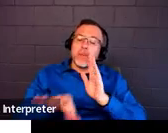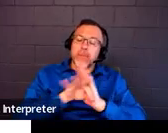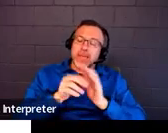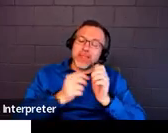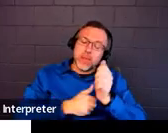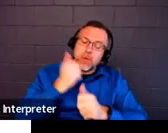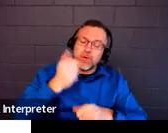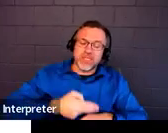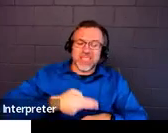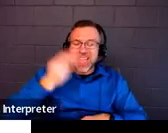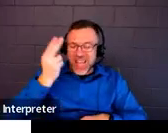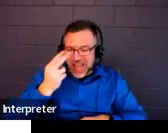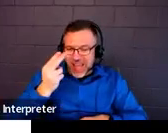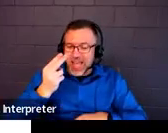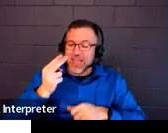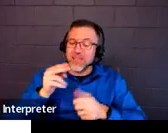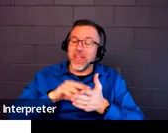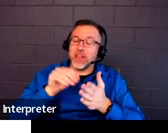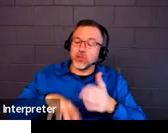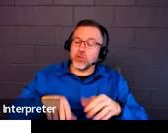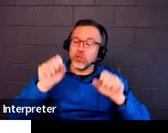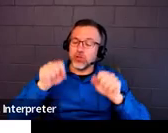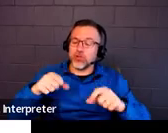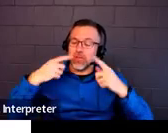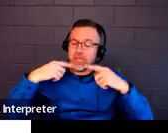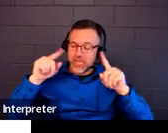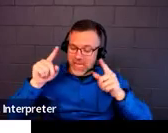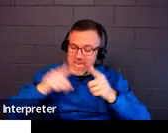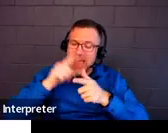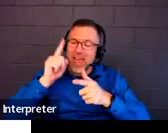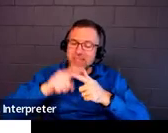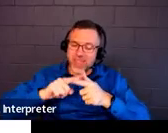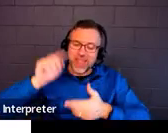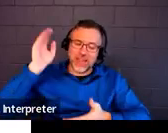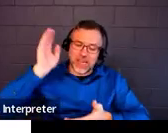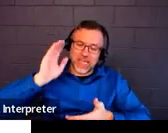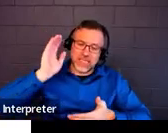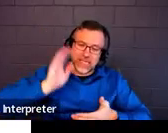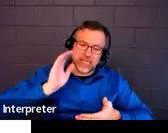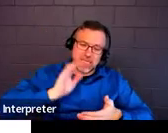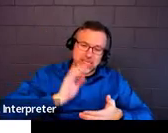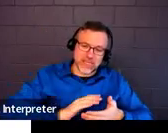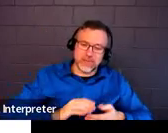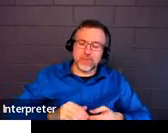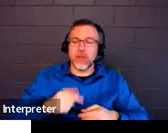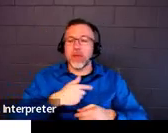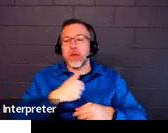child could attain and then work your way down. We want to assume competence.